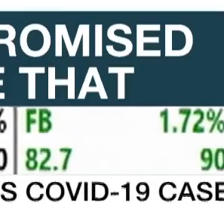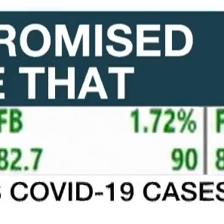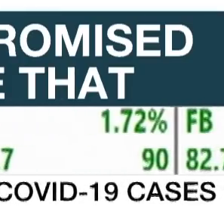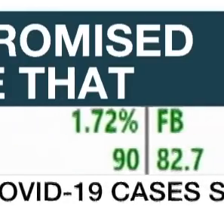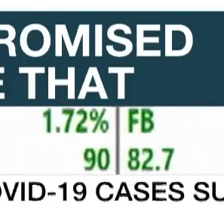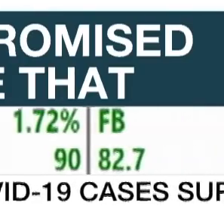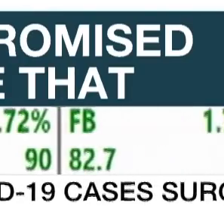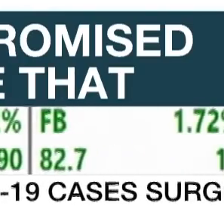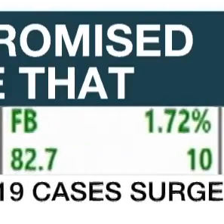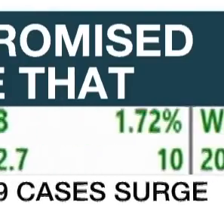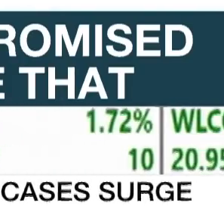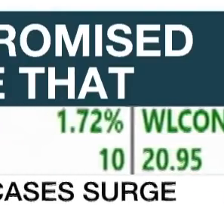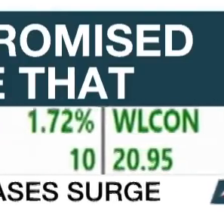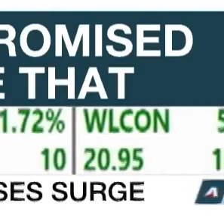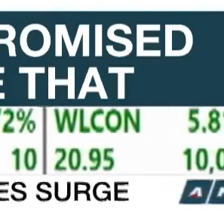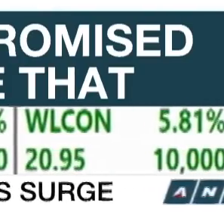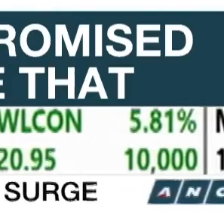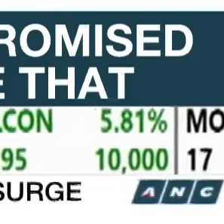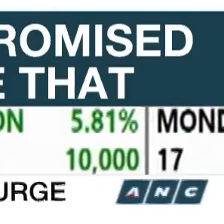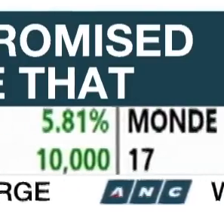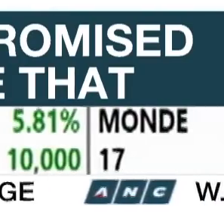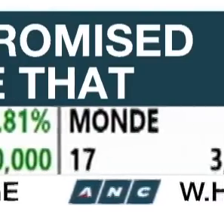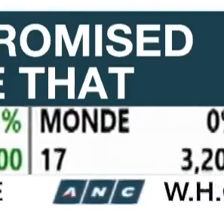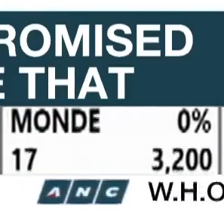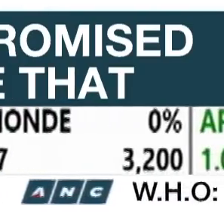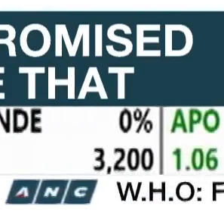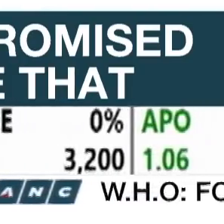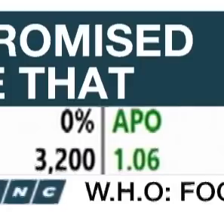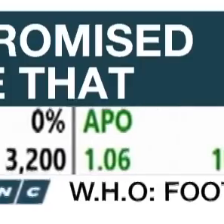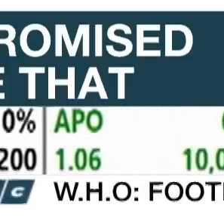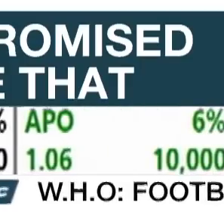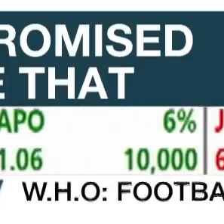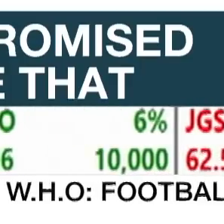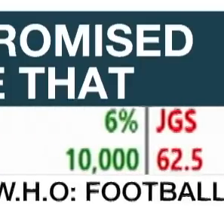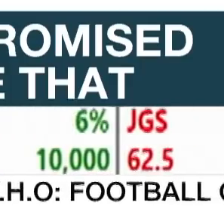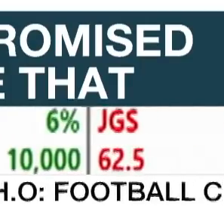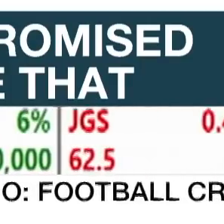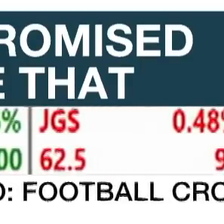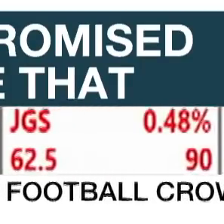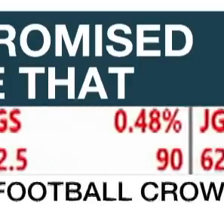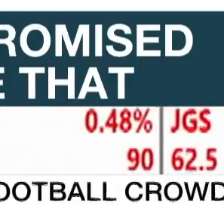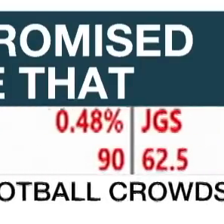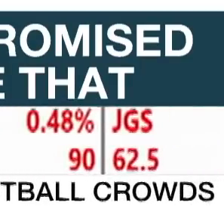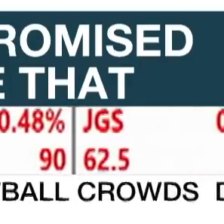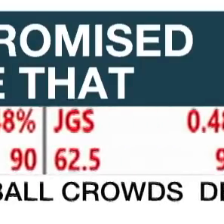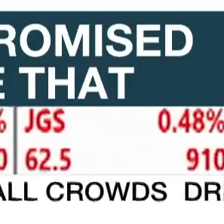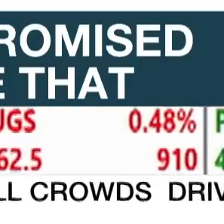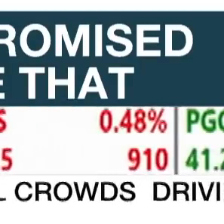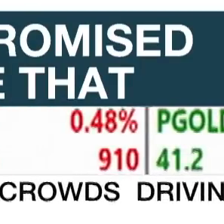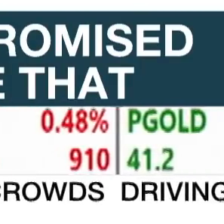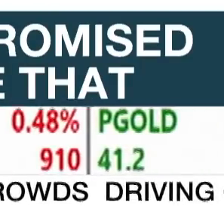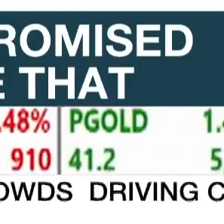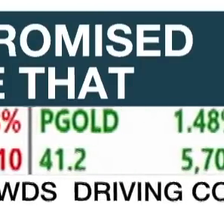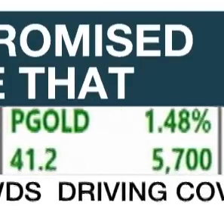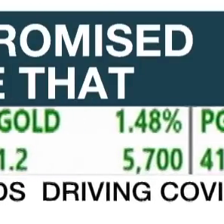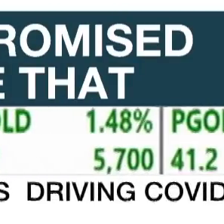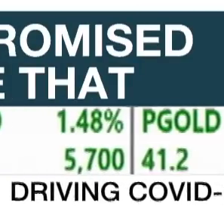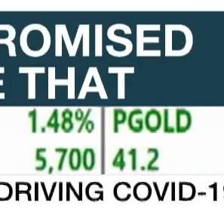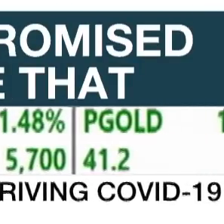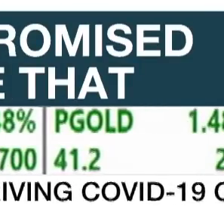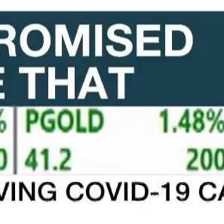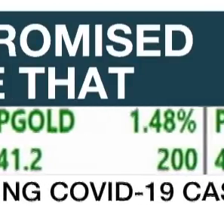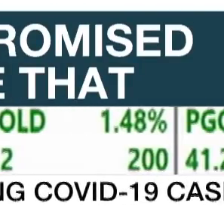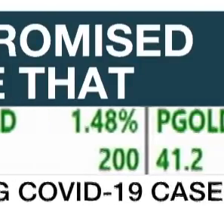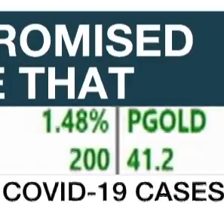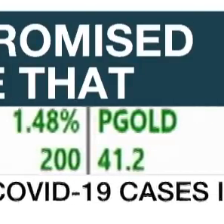we want to know what the cases he has, because we already have 9 cases against the DOH being investigated here in